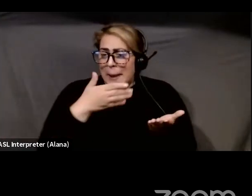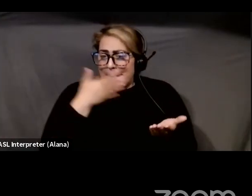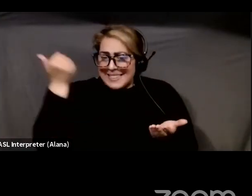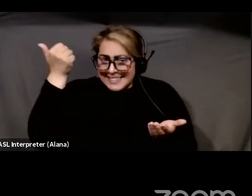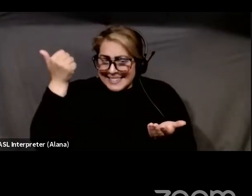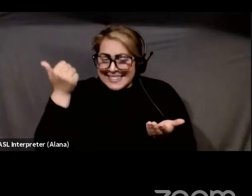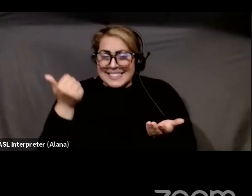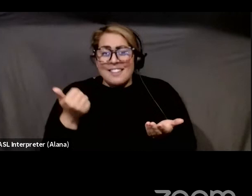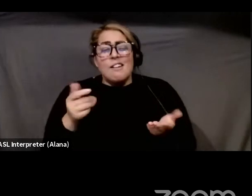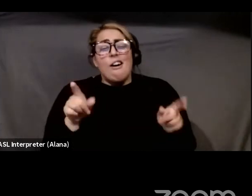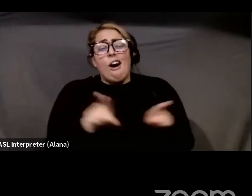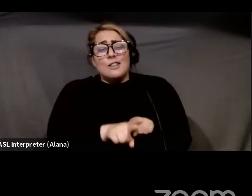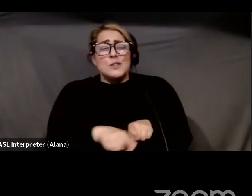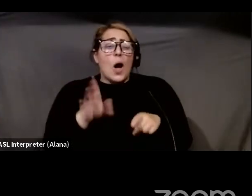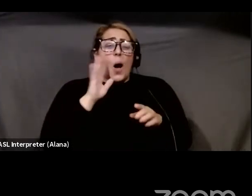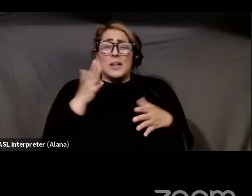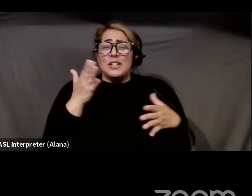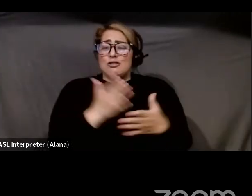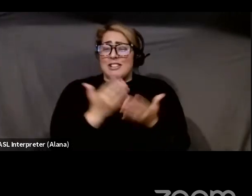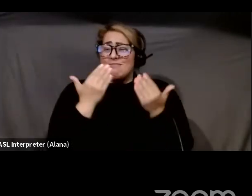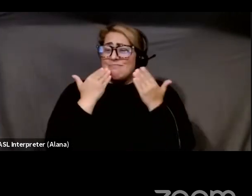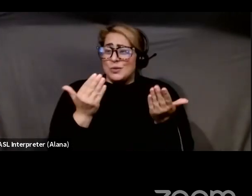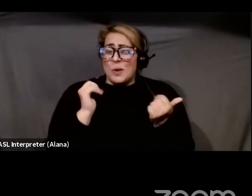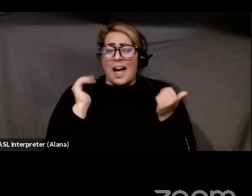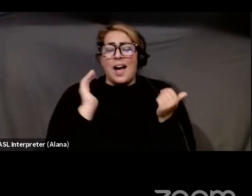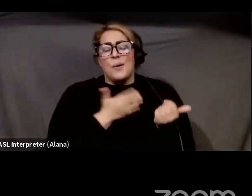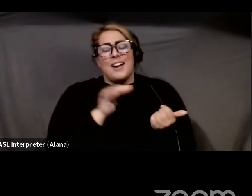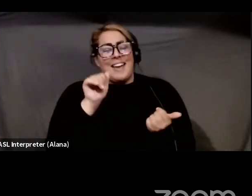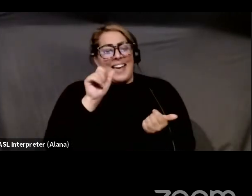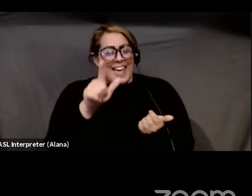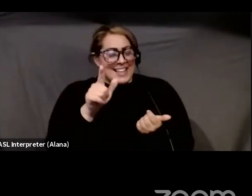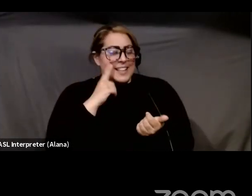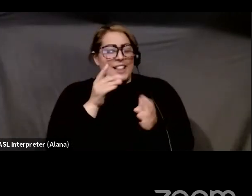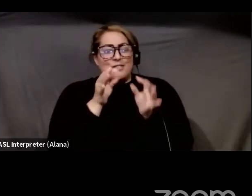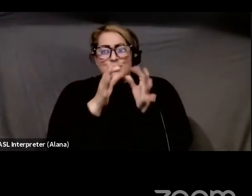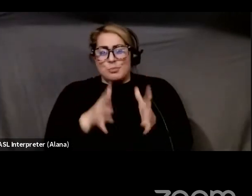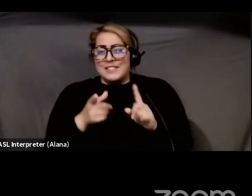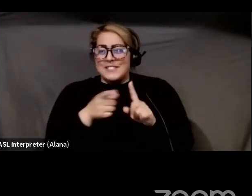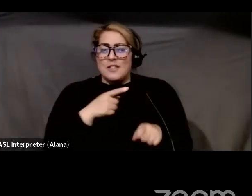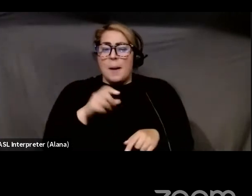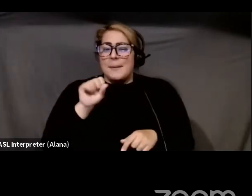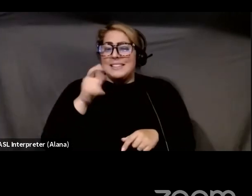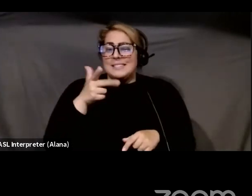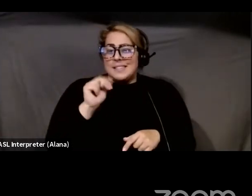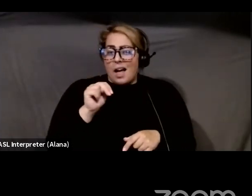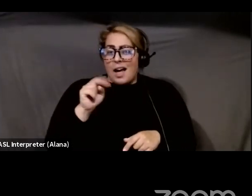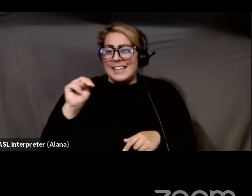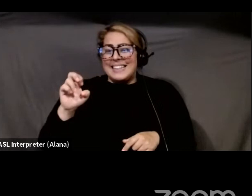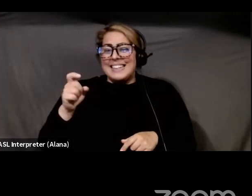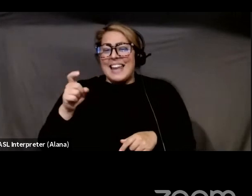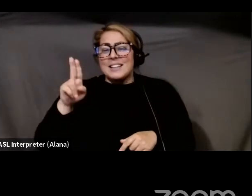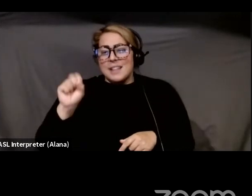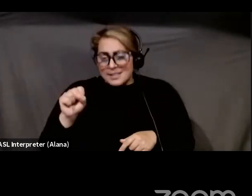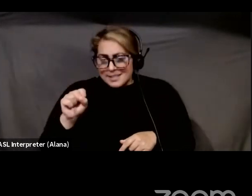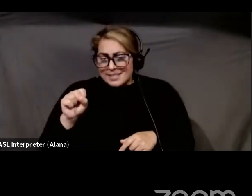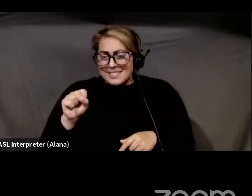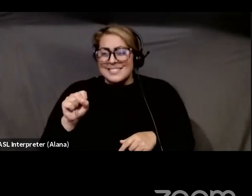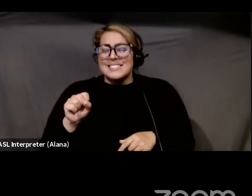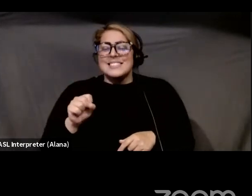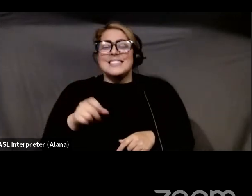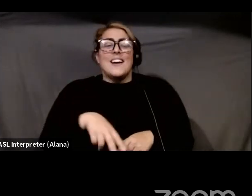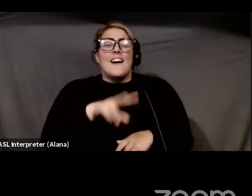share gratitude to our ASL interpreters from Sign Nexus, Alana Aloy and Veronica